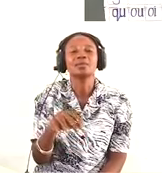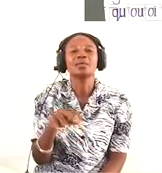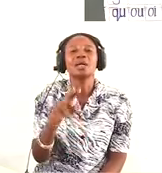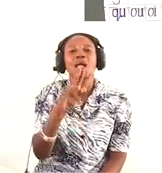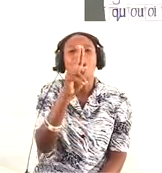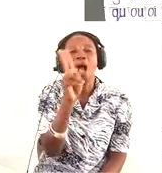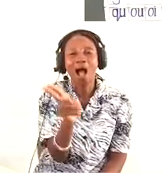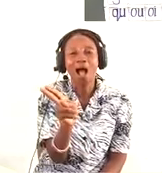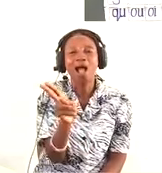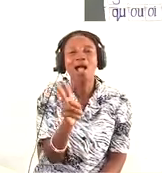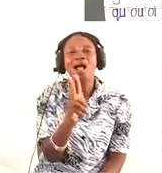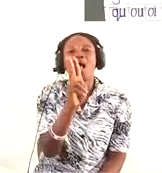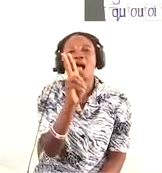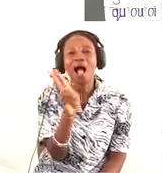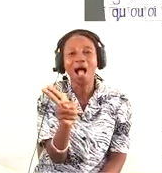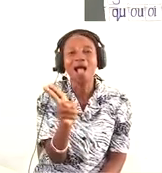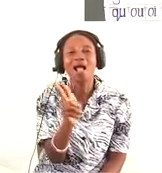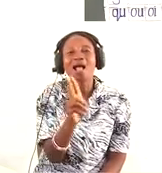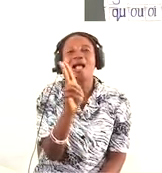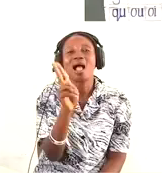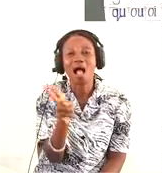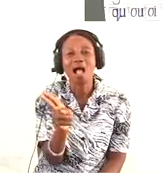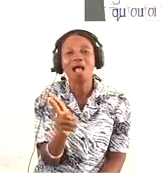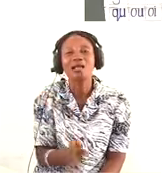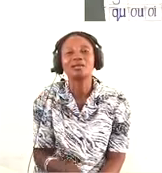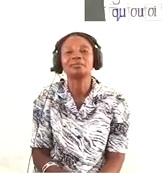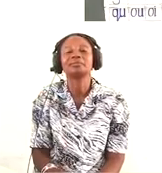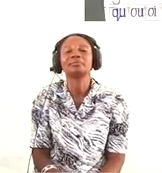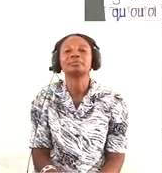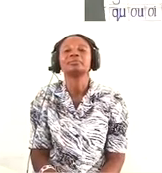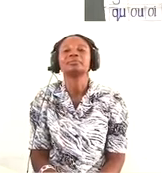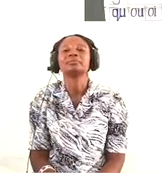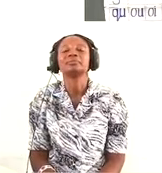is the sound? What is the sound?